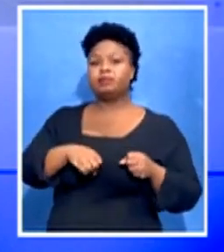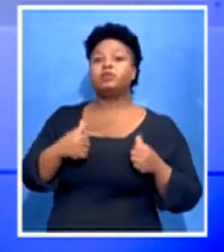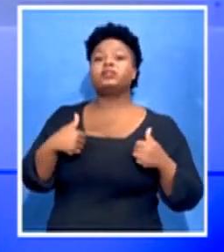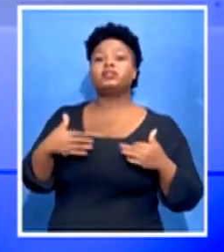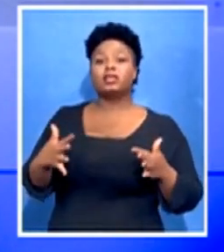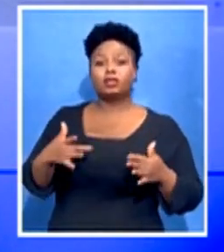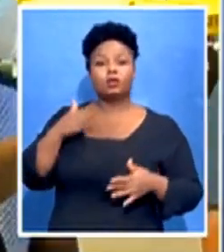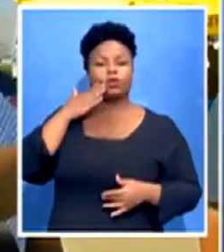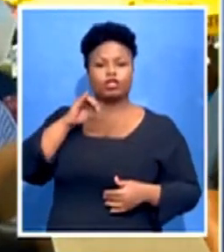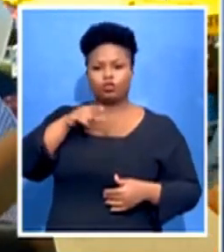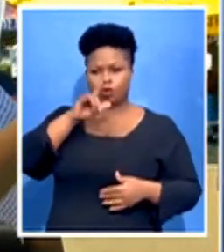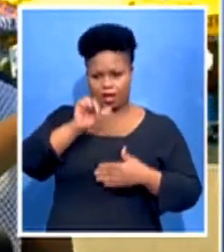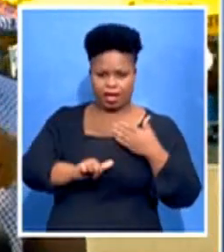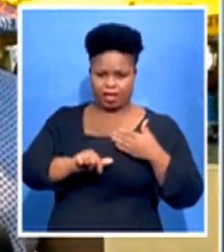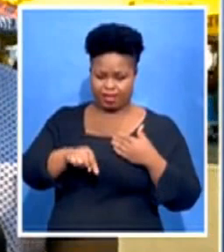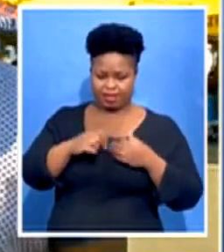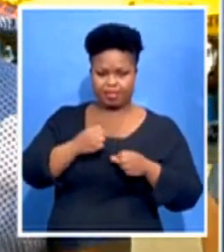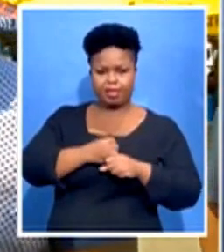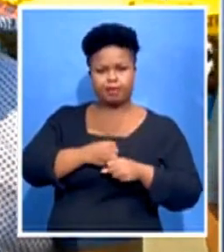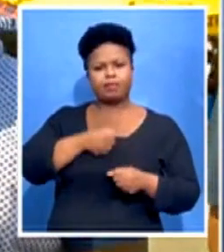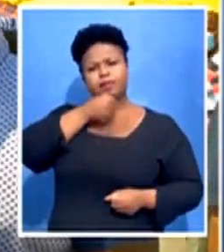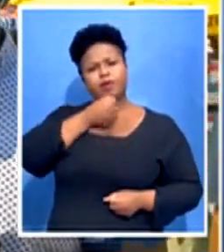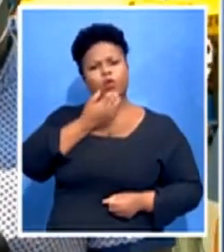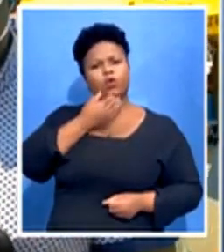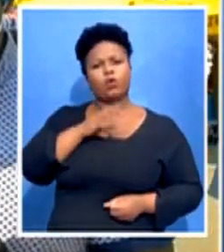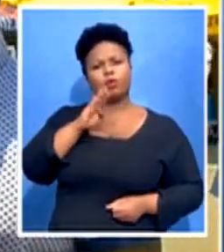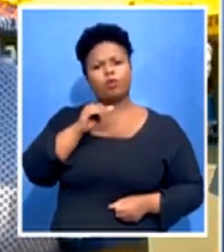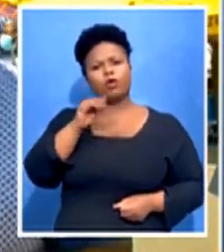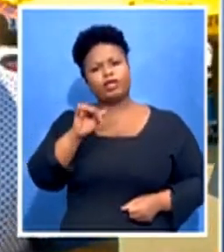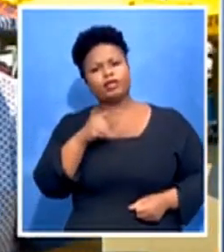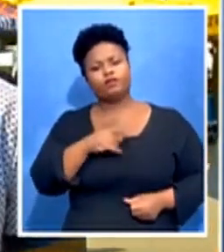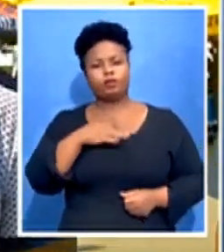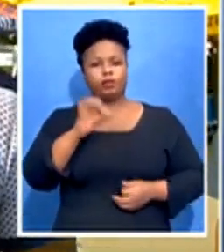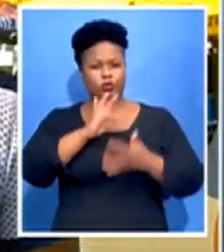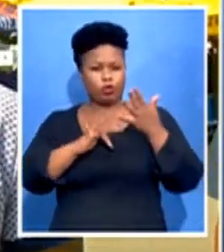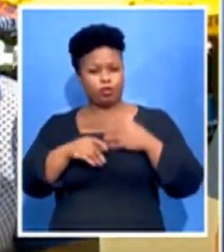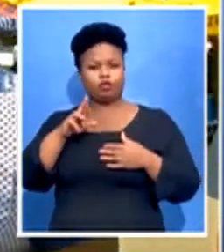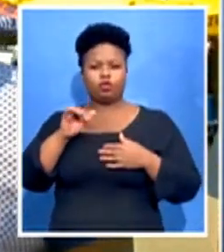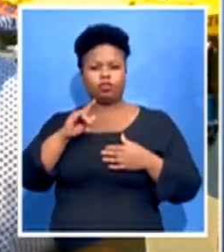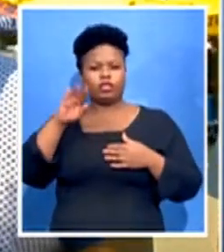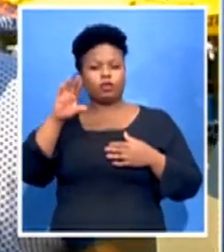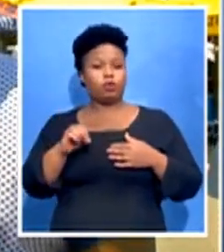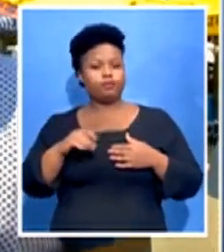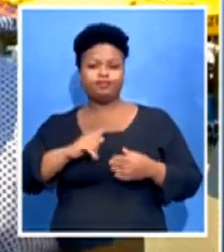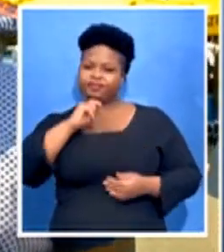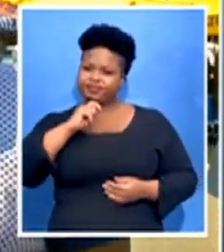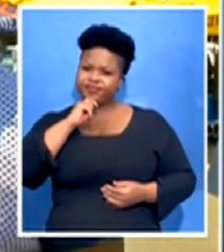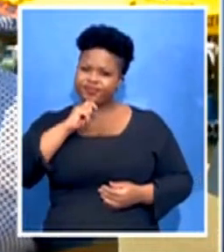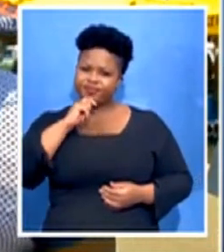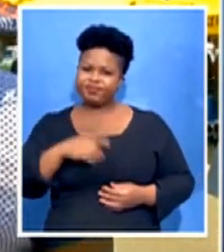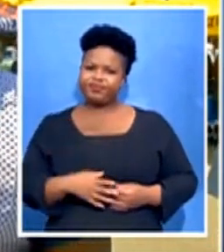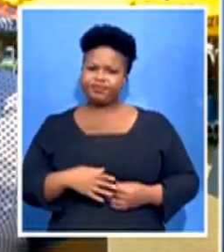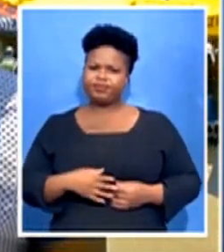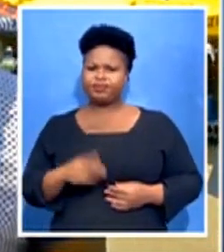our reporter, Rutendo Bobodi. He's covering the story for us. Rutendo, very good morning to you. What are you seeing there where you